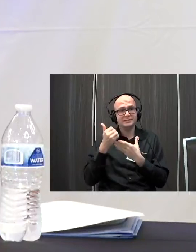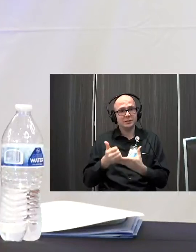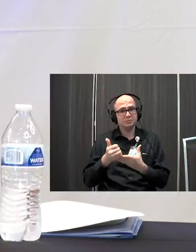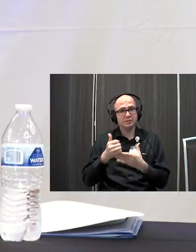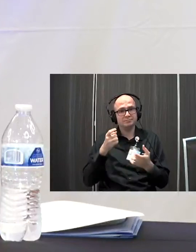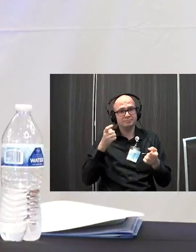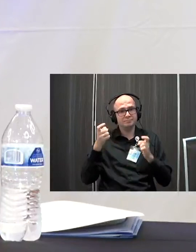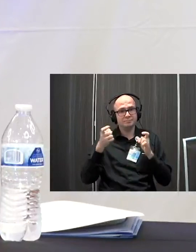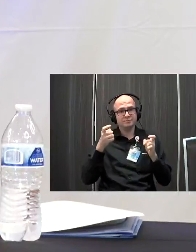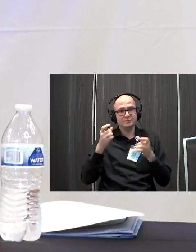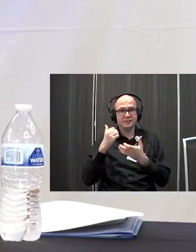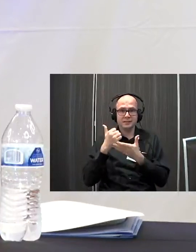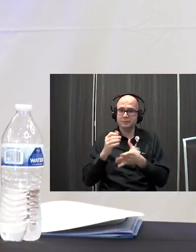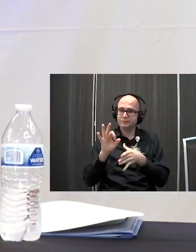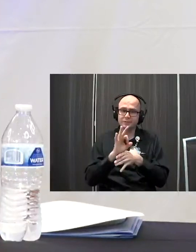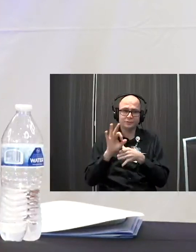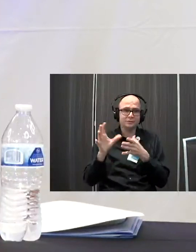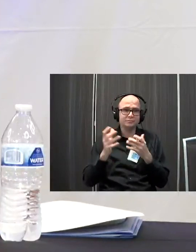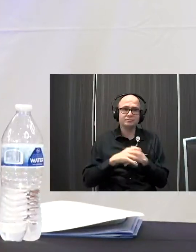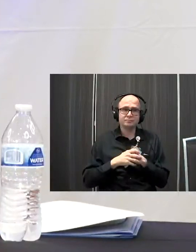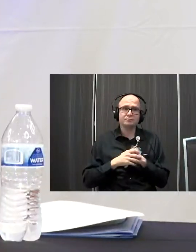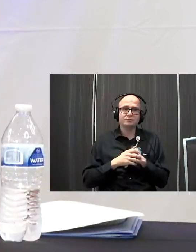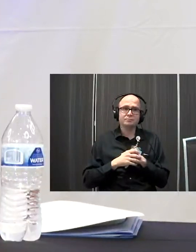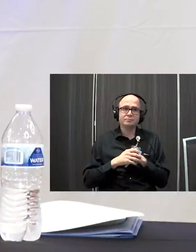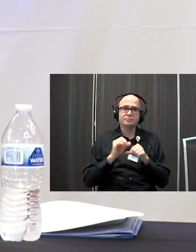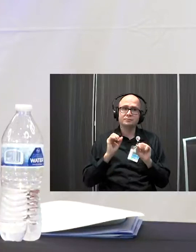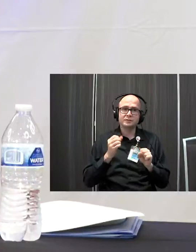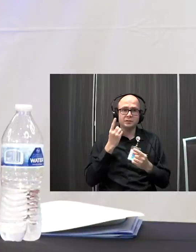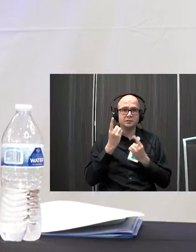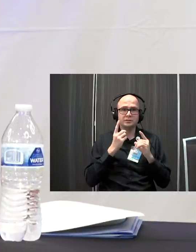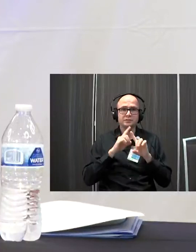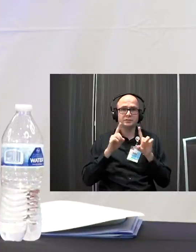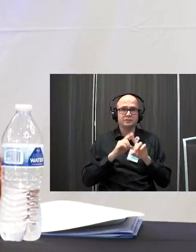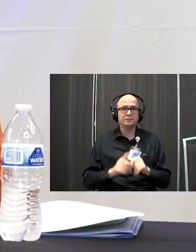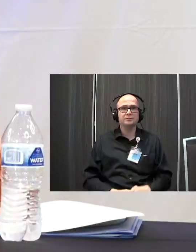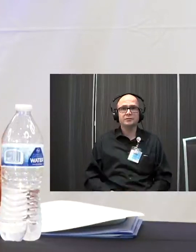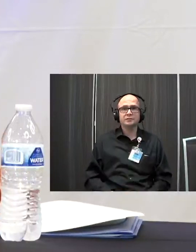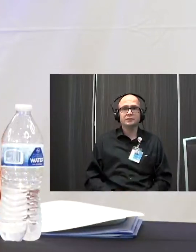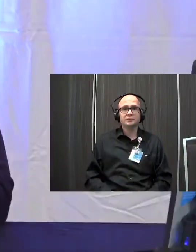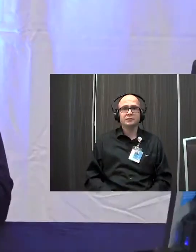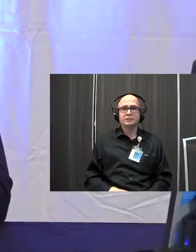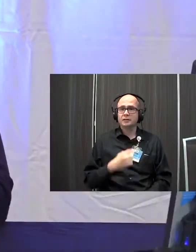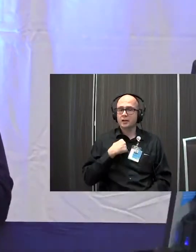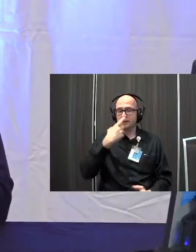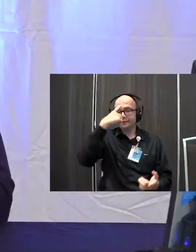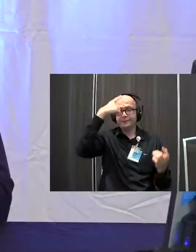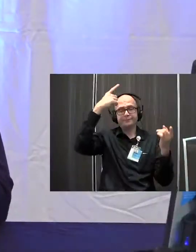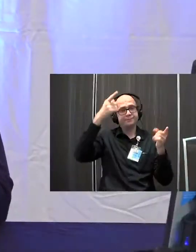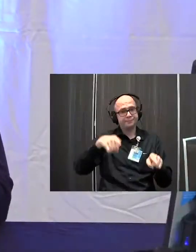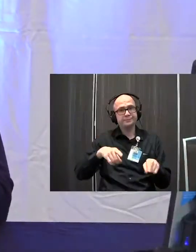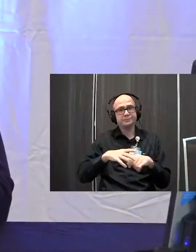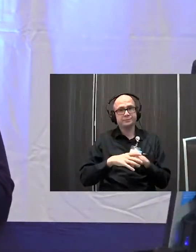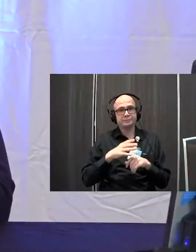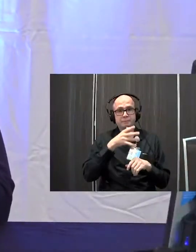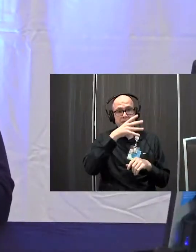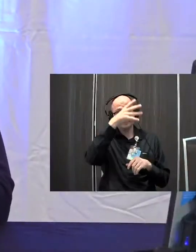regulate and helping them function, trying to look at all those things. I second all of that. I know that I have had some